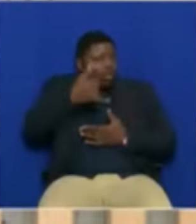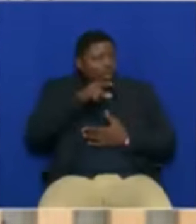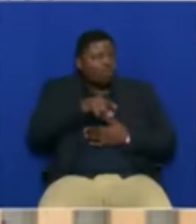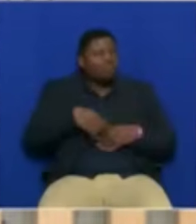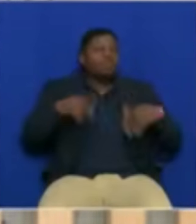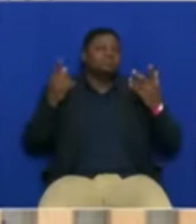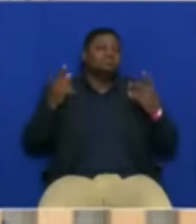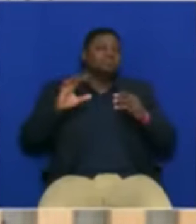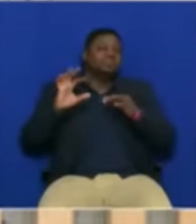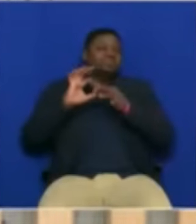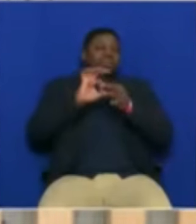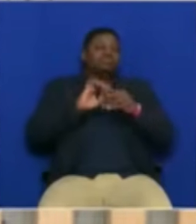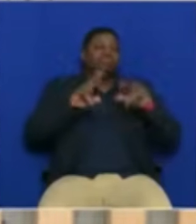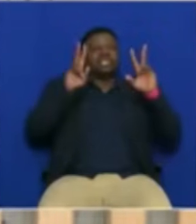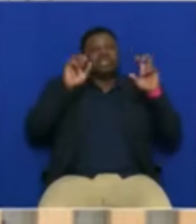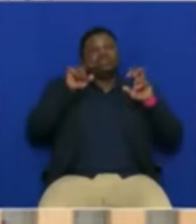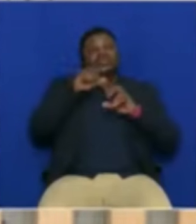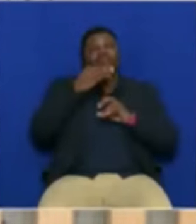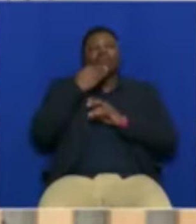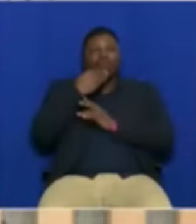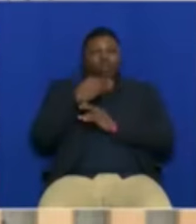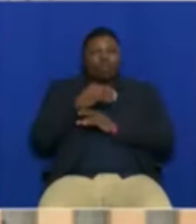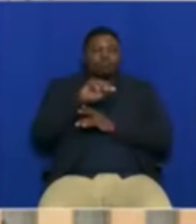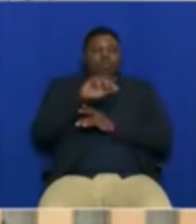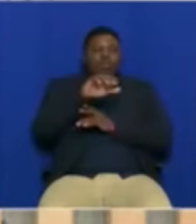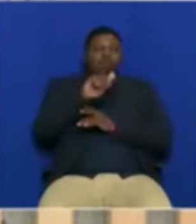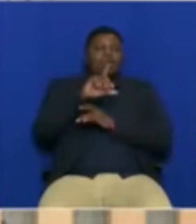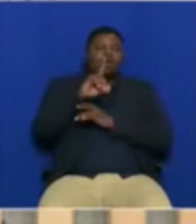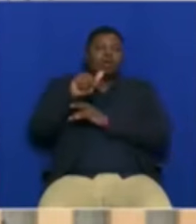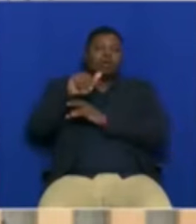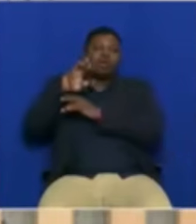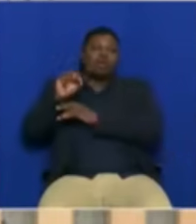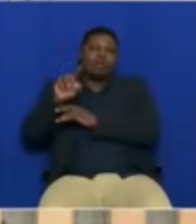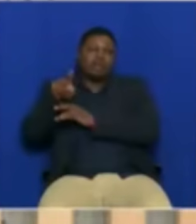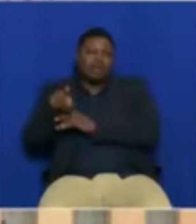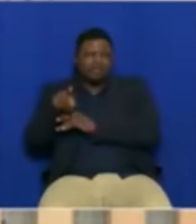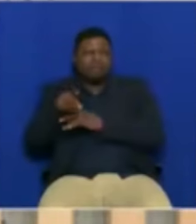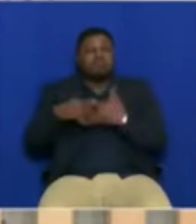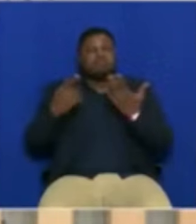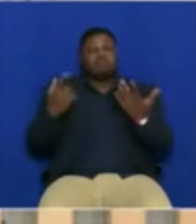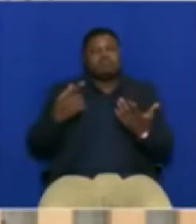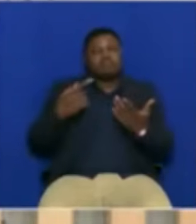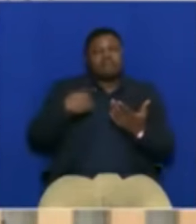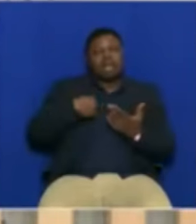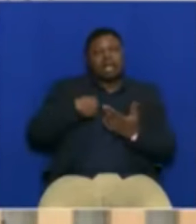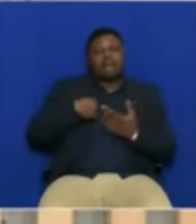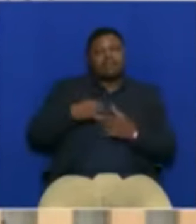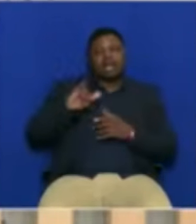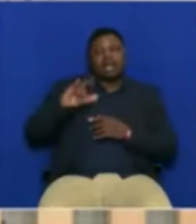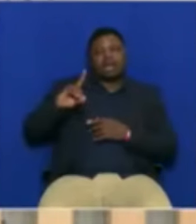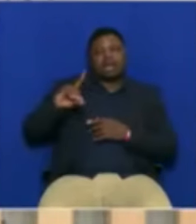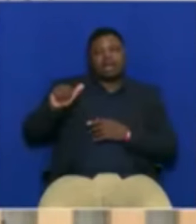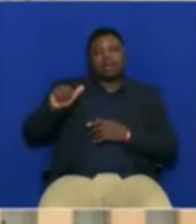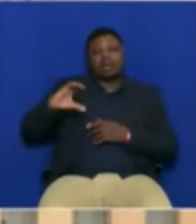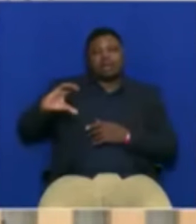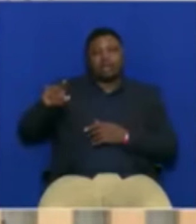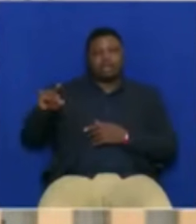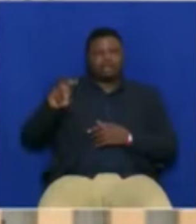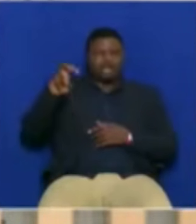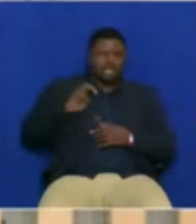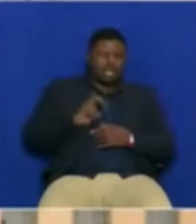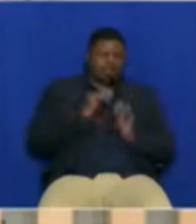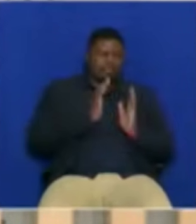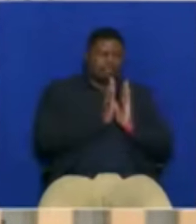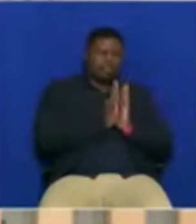dockets. IDEC is here with me pertaining to the dockets. So IDEC would seem to